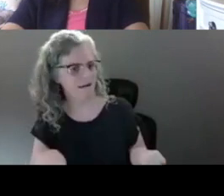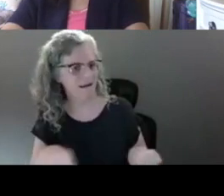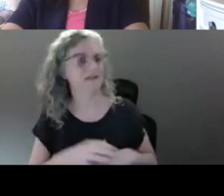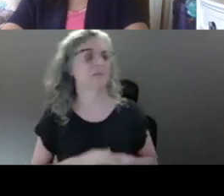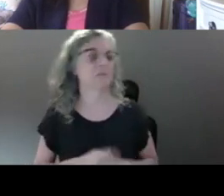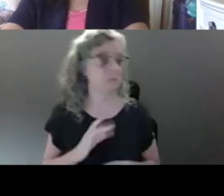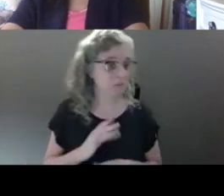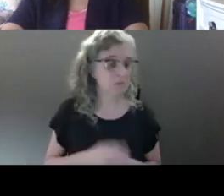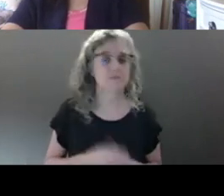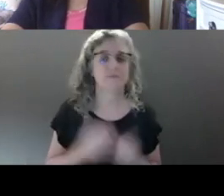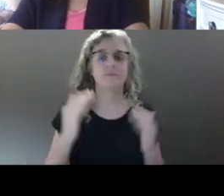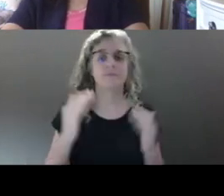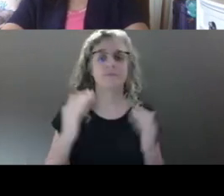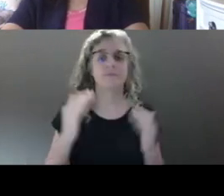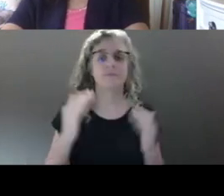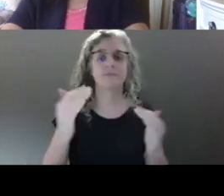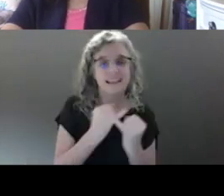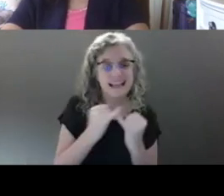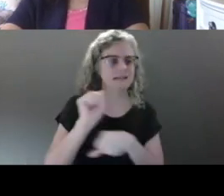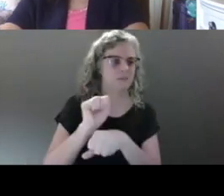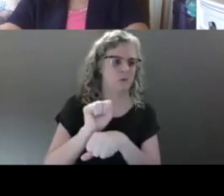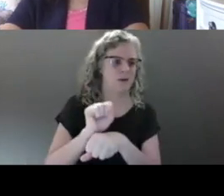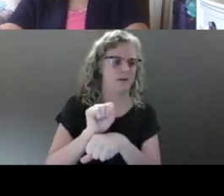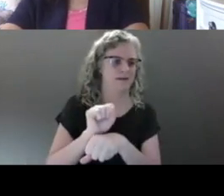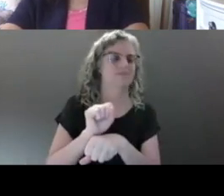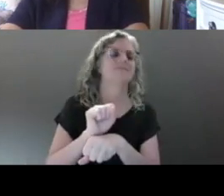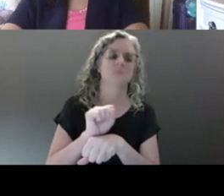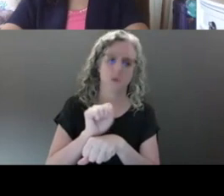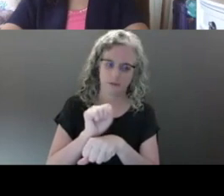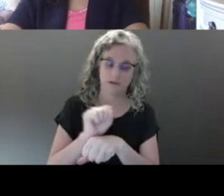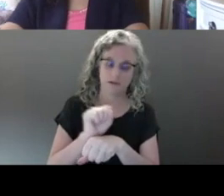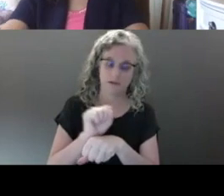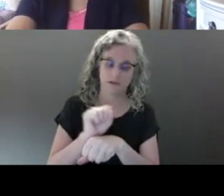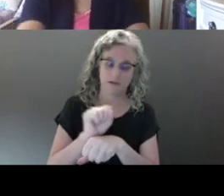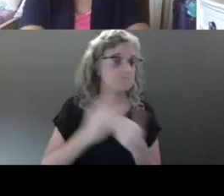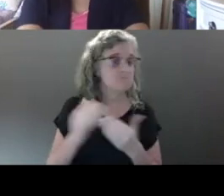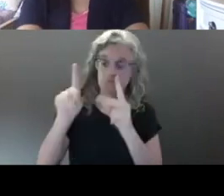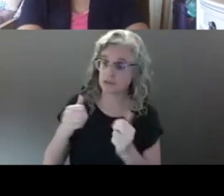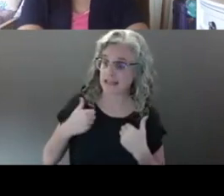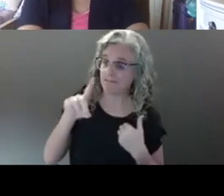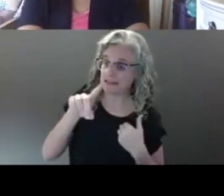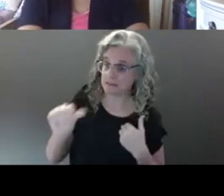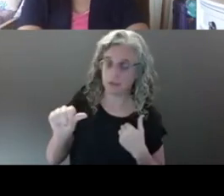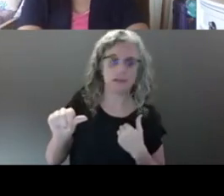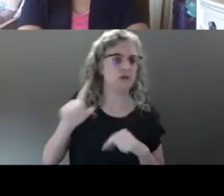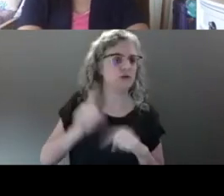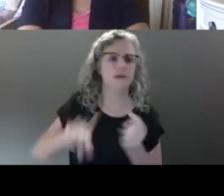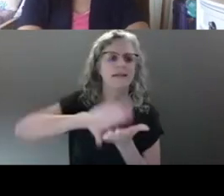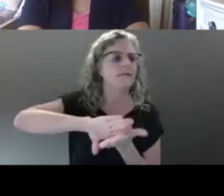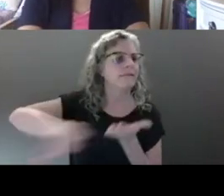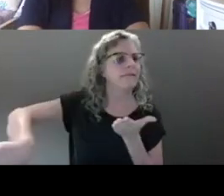you're disabled or non-disabled, people must be considered equally for hiring.